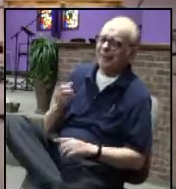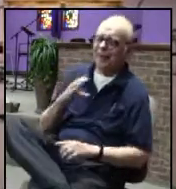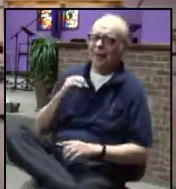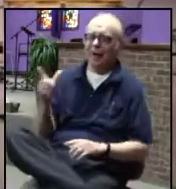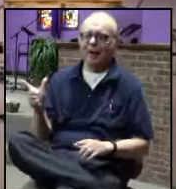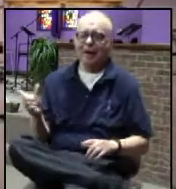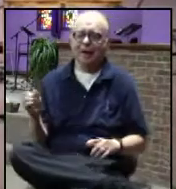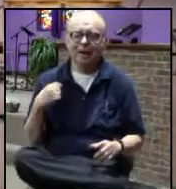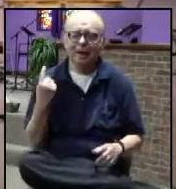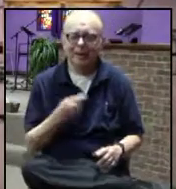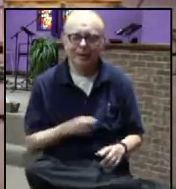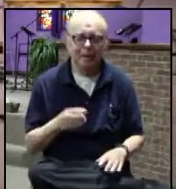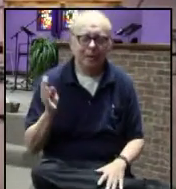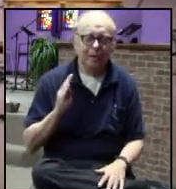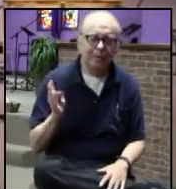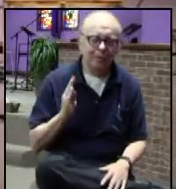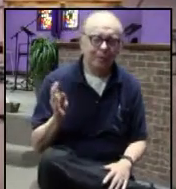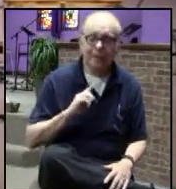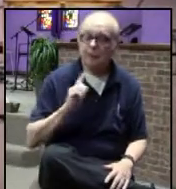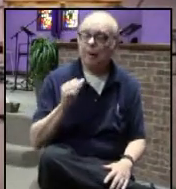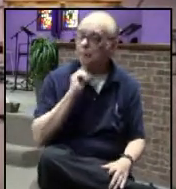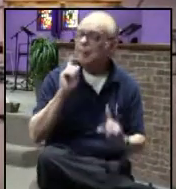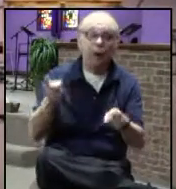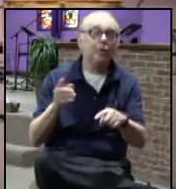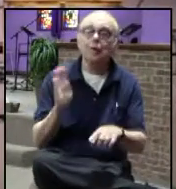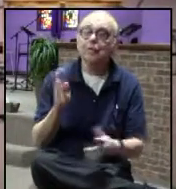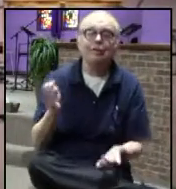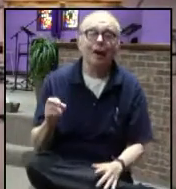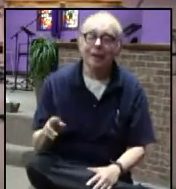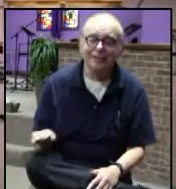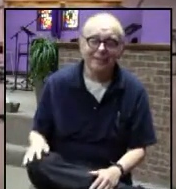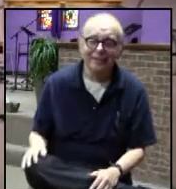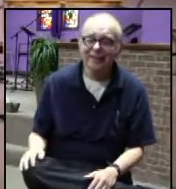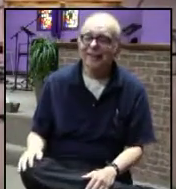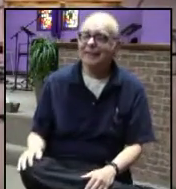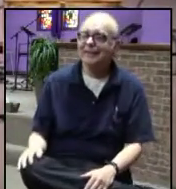Cool. We're in the bars and we don't even go to them.